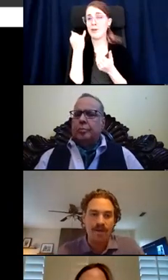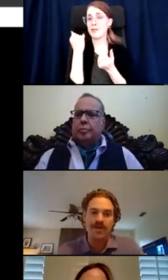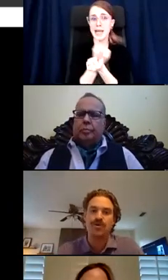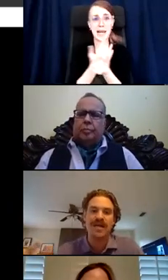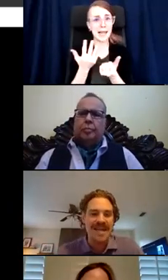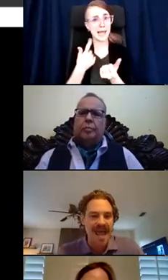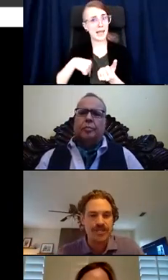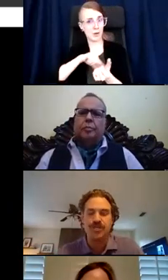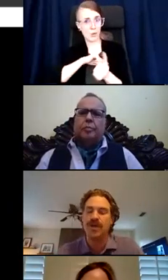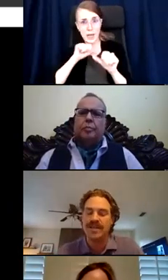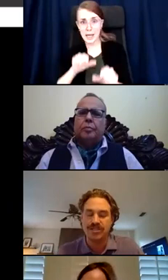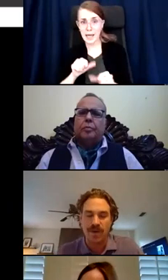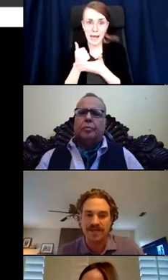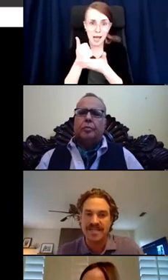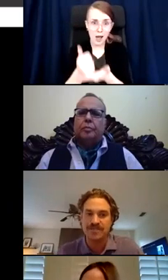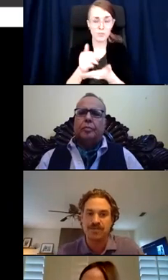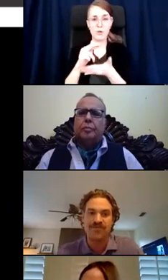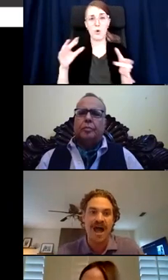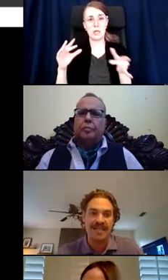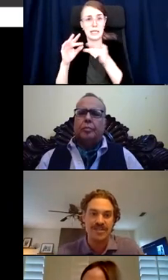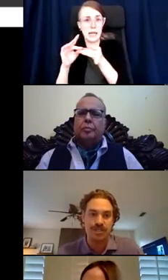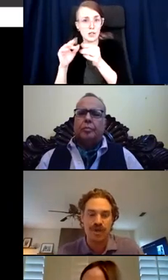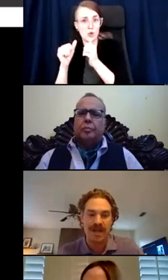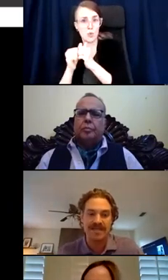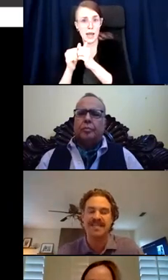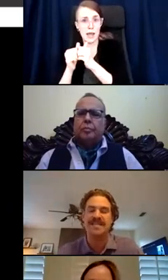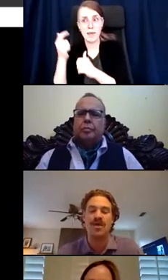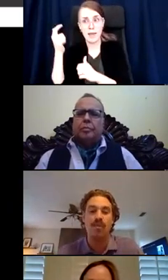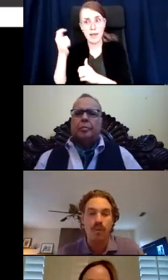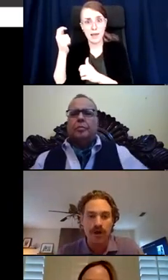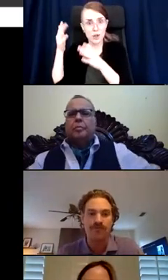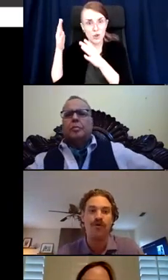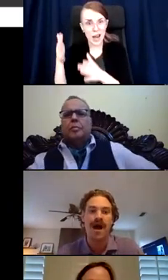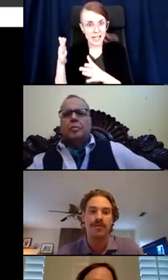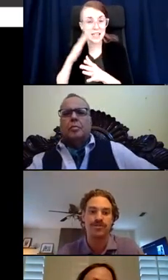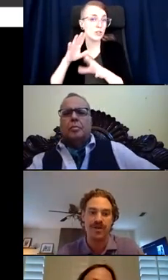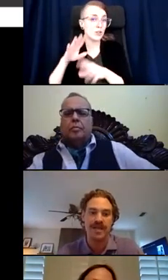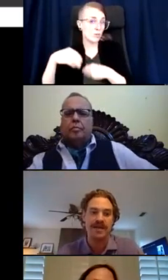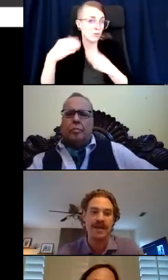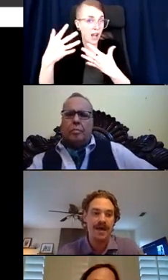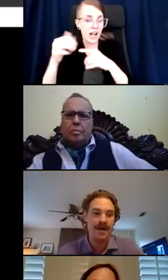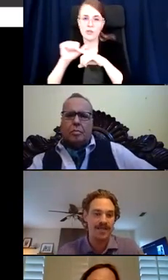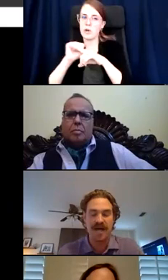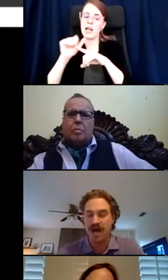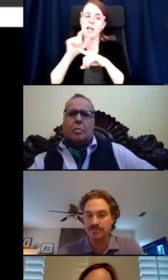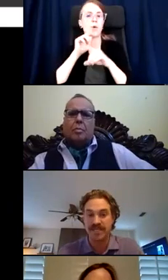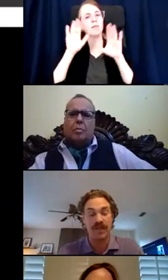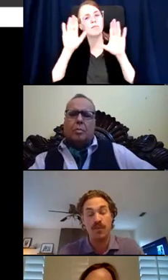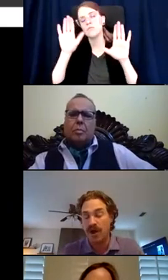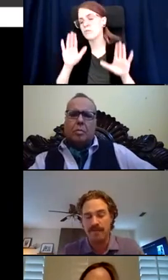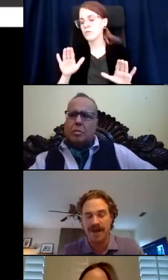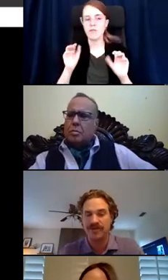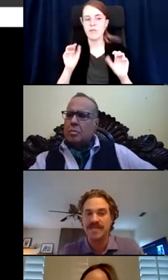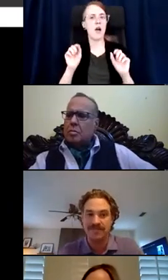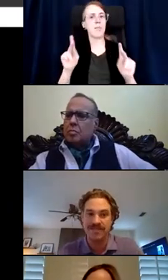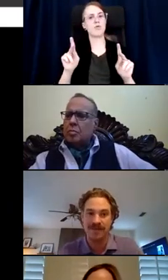your areas or connect you with these grantees providing these trainings, it is a wonderful opportunity to upskill, and